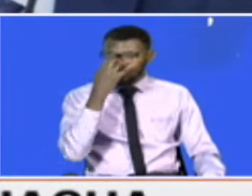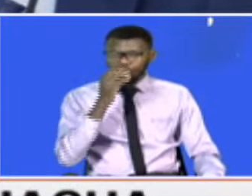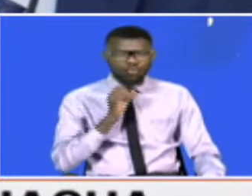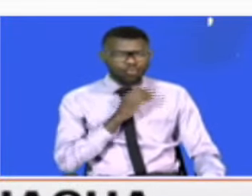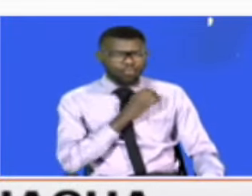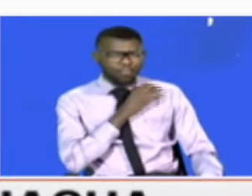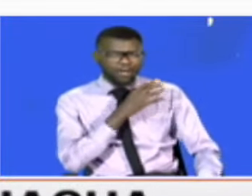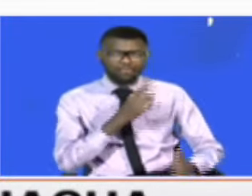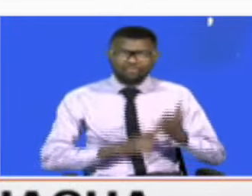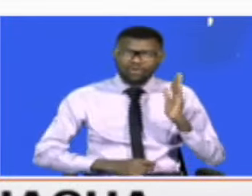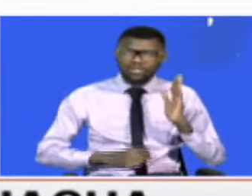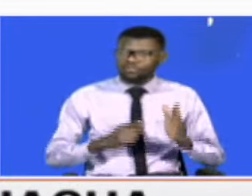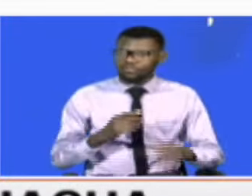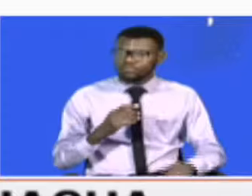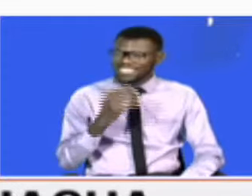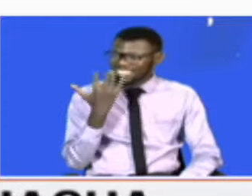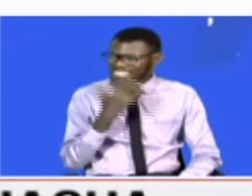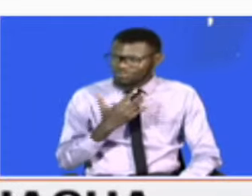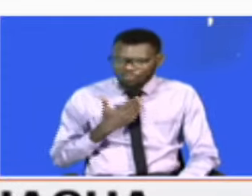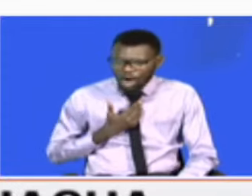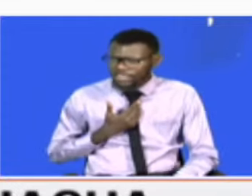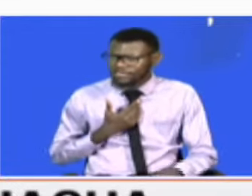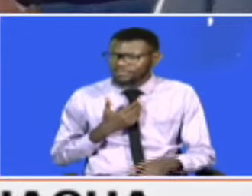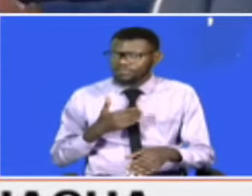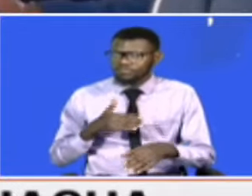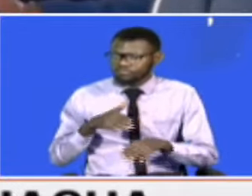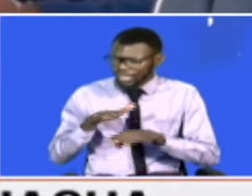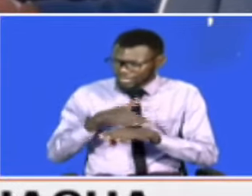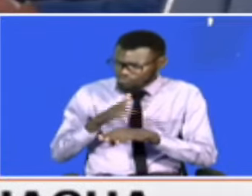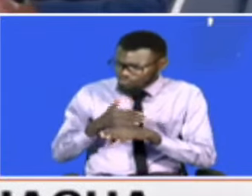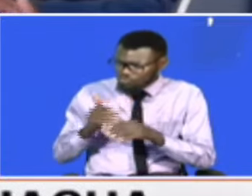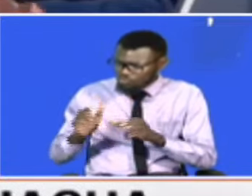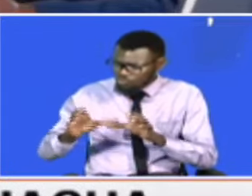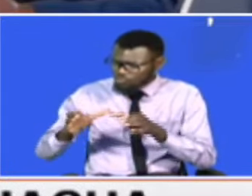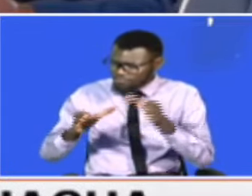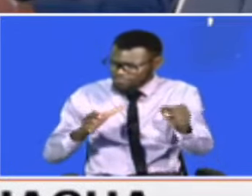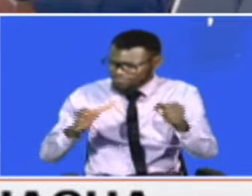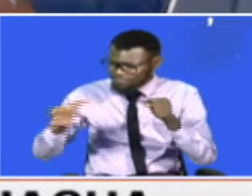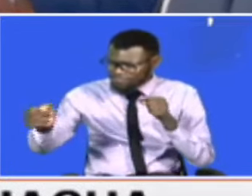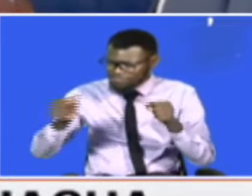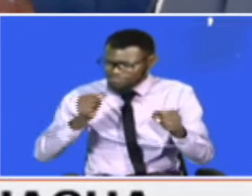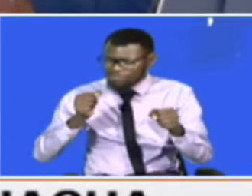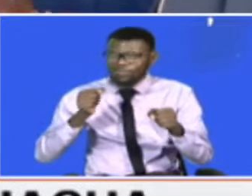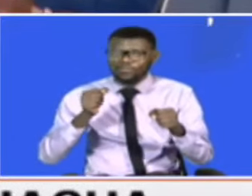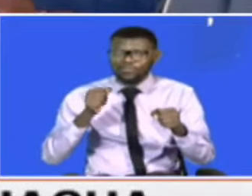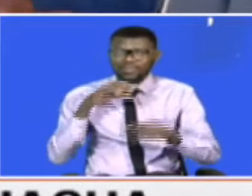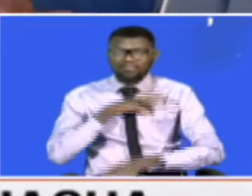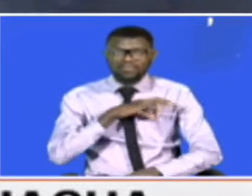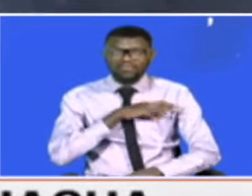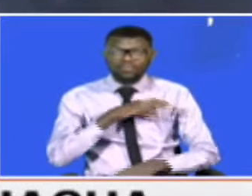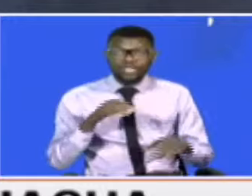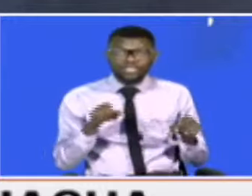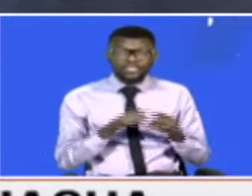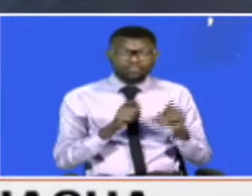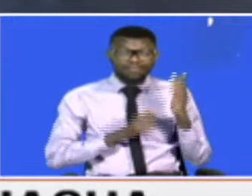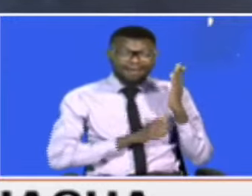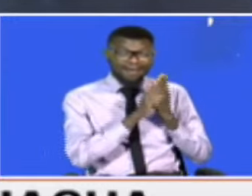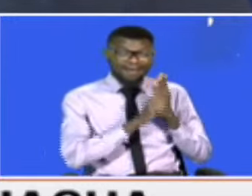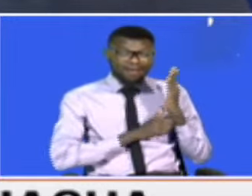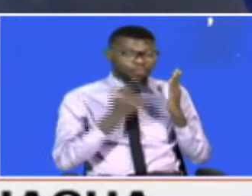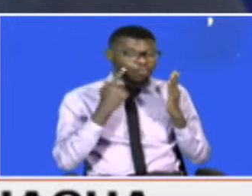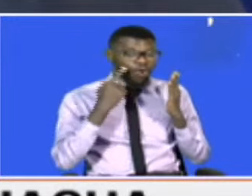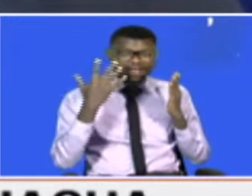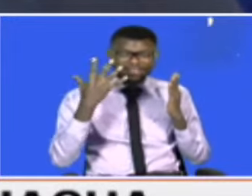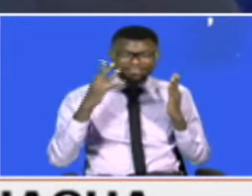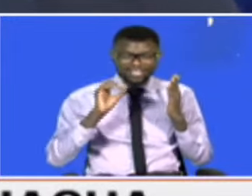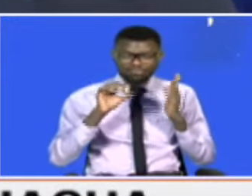unreasonable shares of appointments, looking anything from parochial tribal angle. Impeachment of a deputy president is under Article